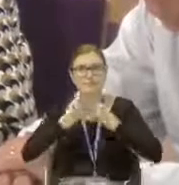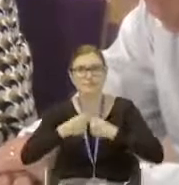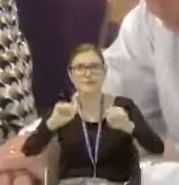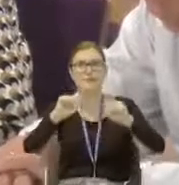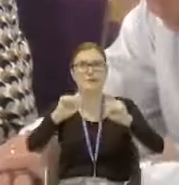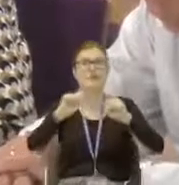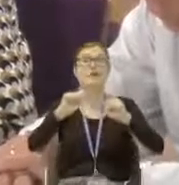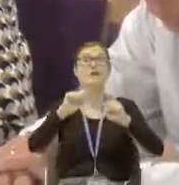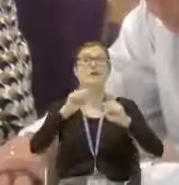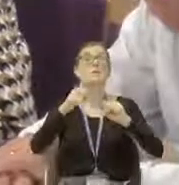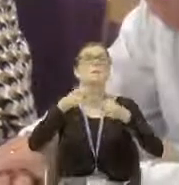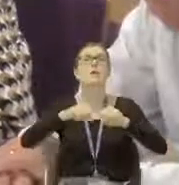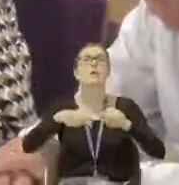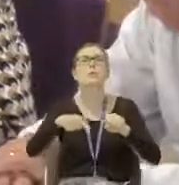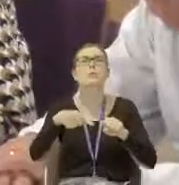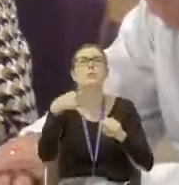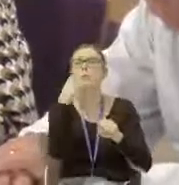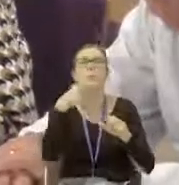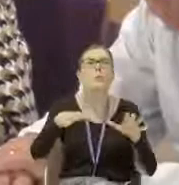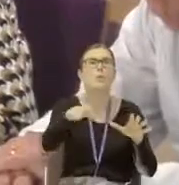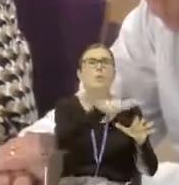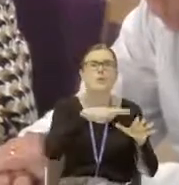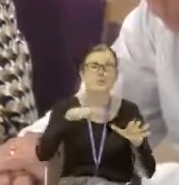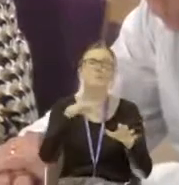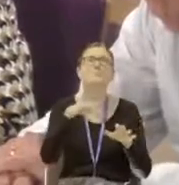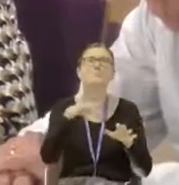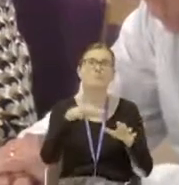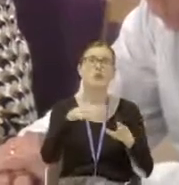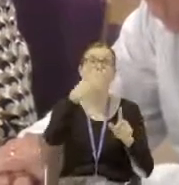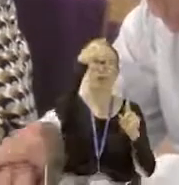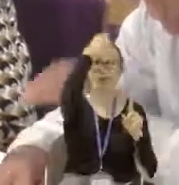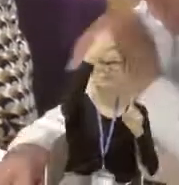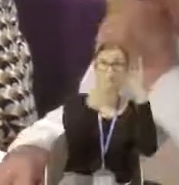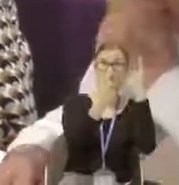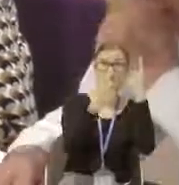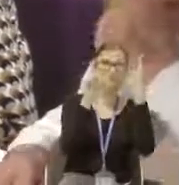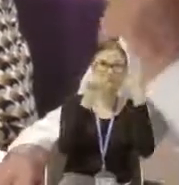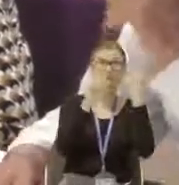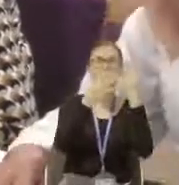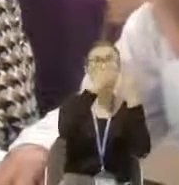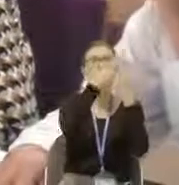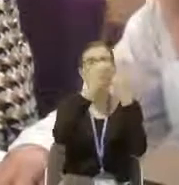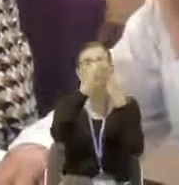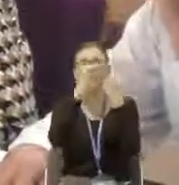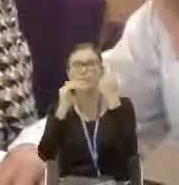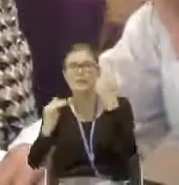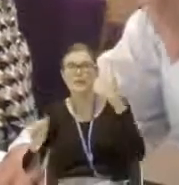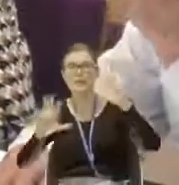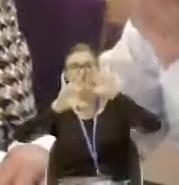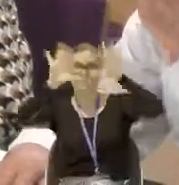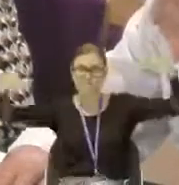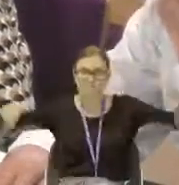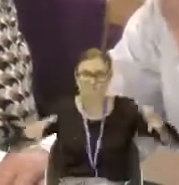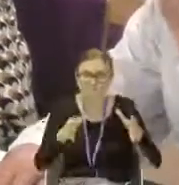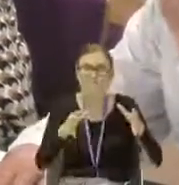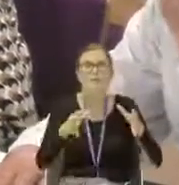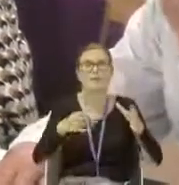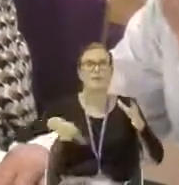the decision-making tables, representing their communities and able to build peace